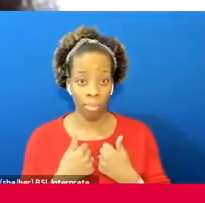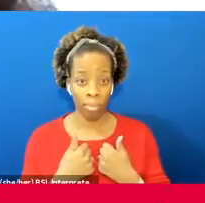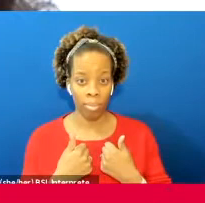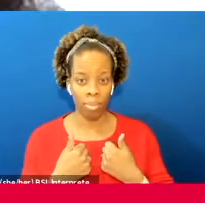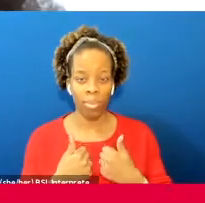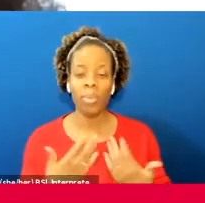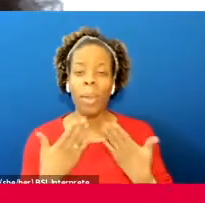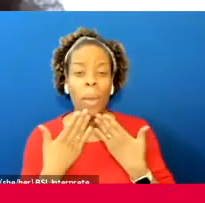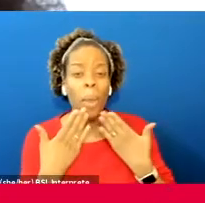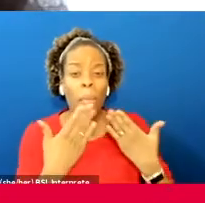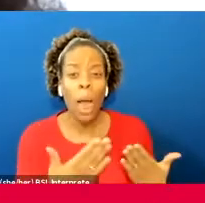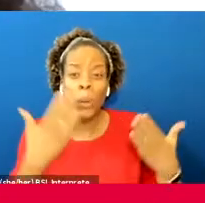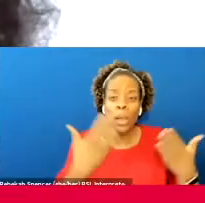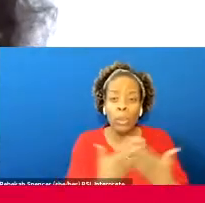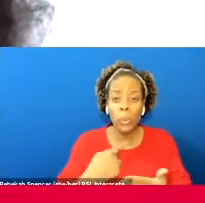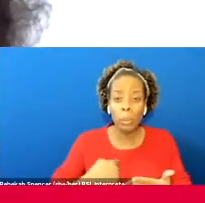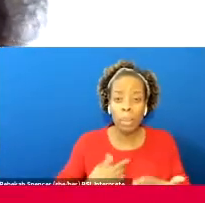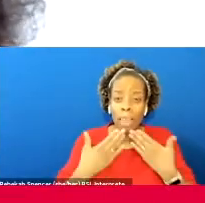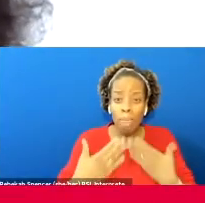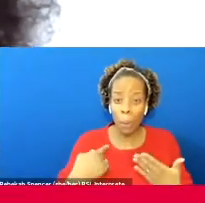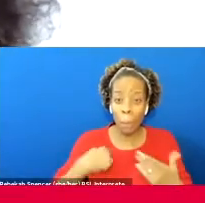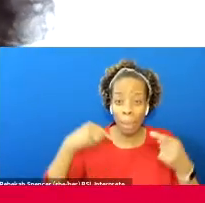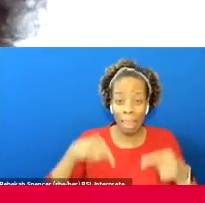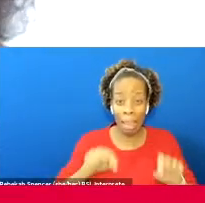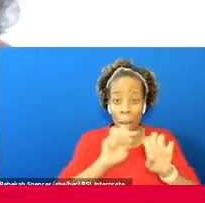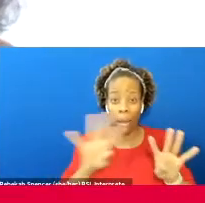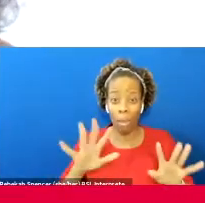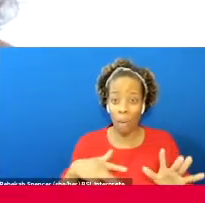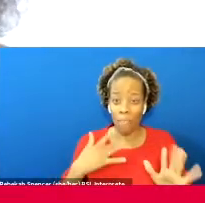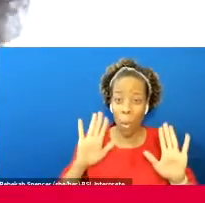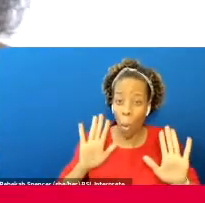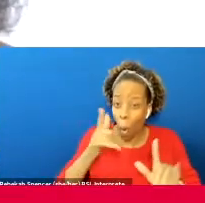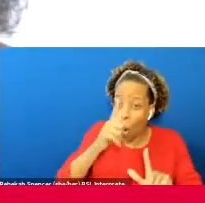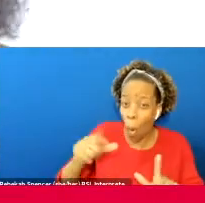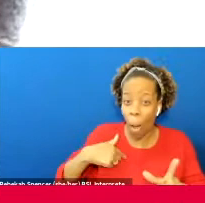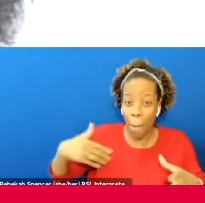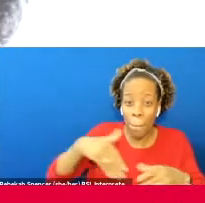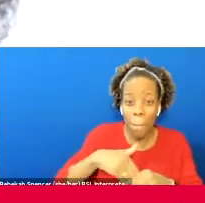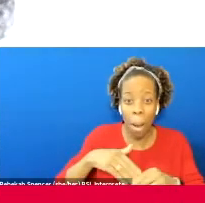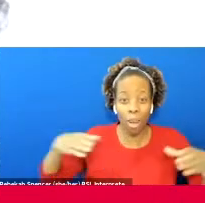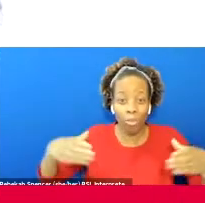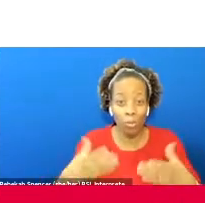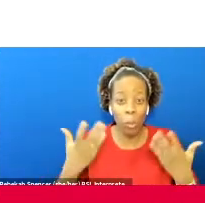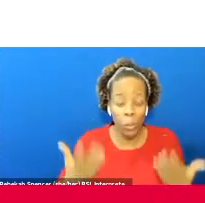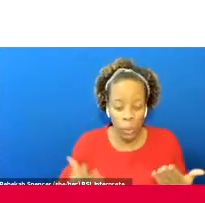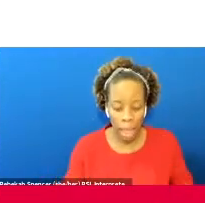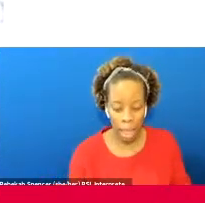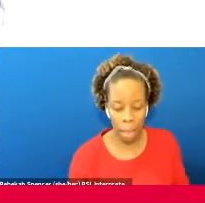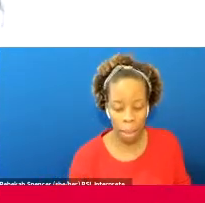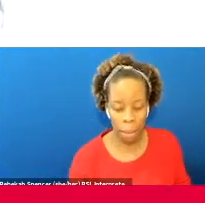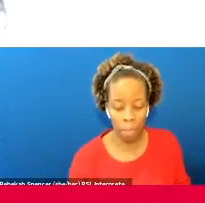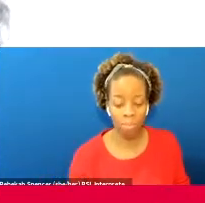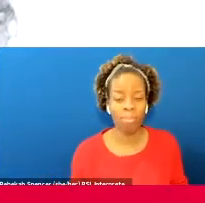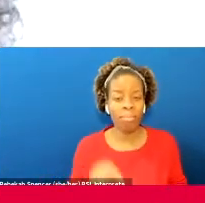Thanks for the intro. And just thank you for having me on this panel. I feel very blessed and humbled to be here. And I think this